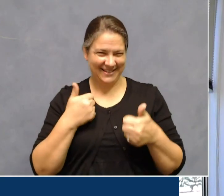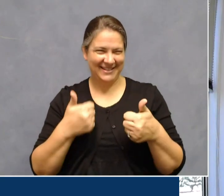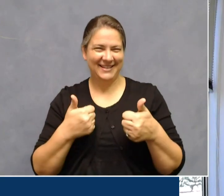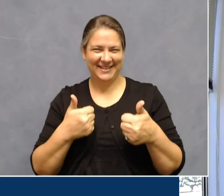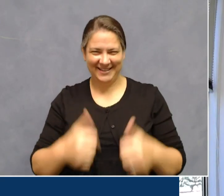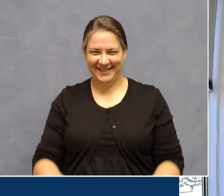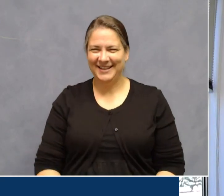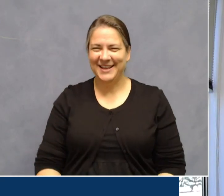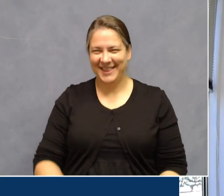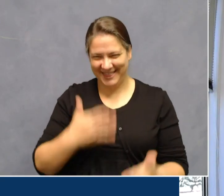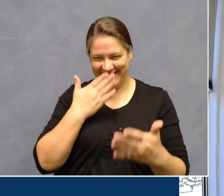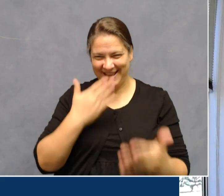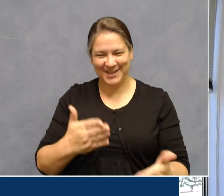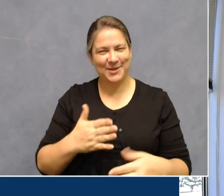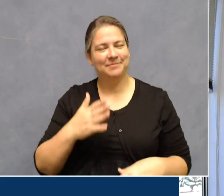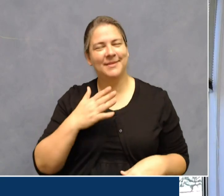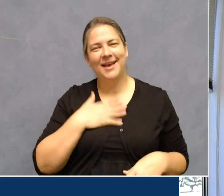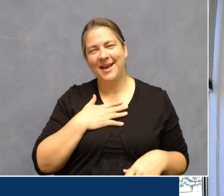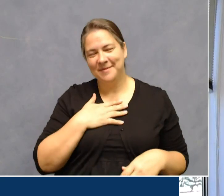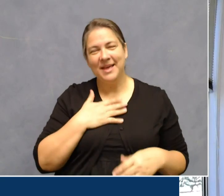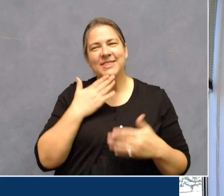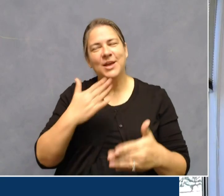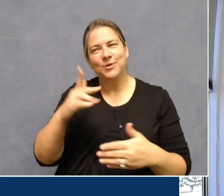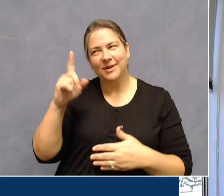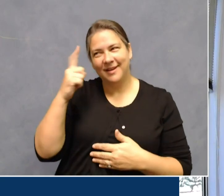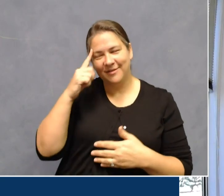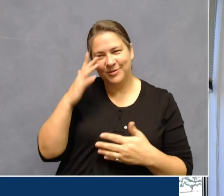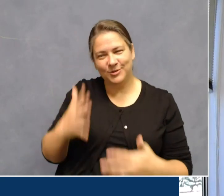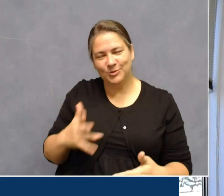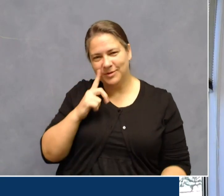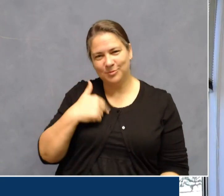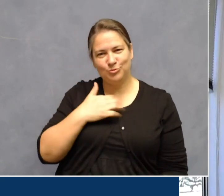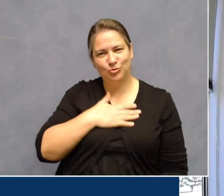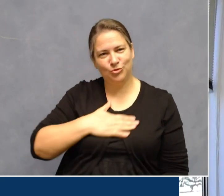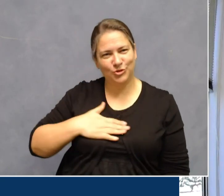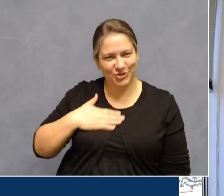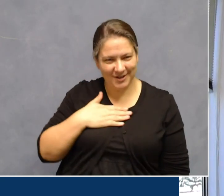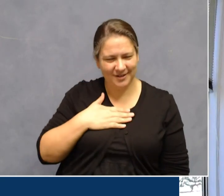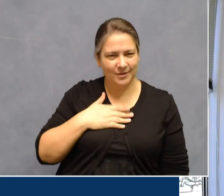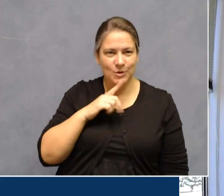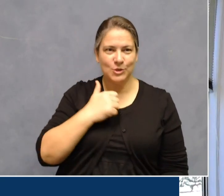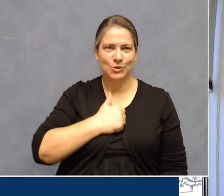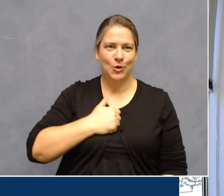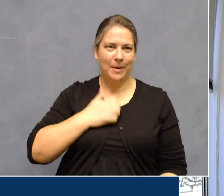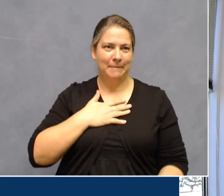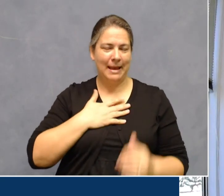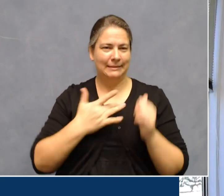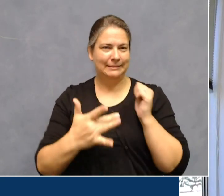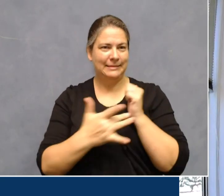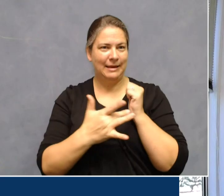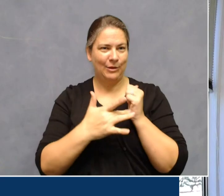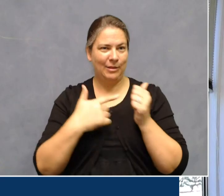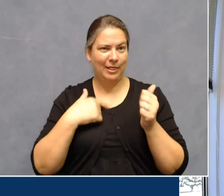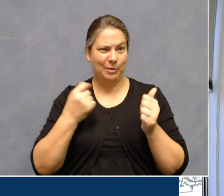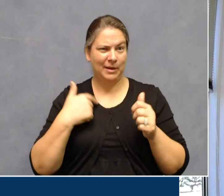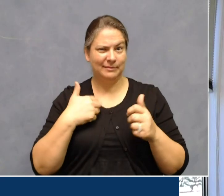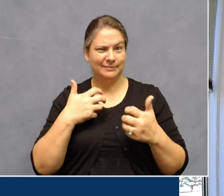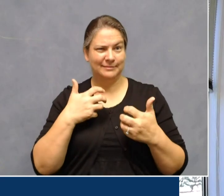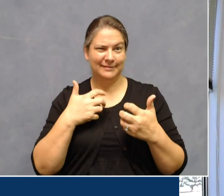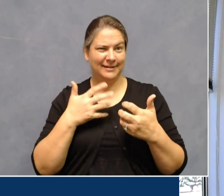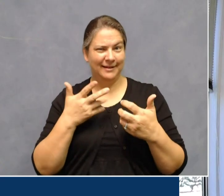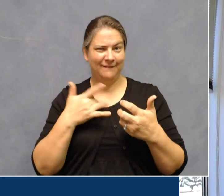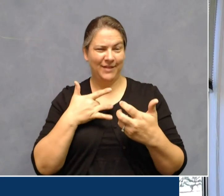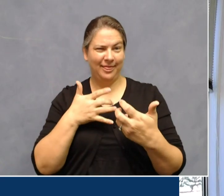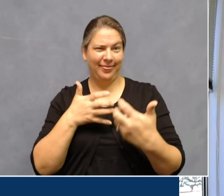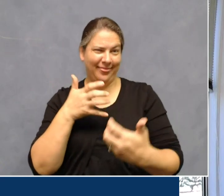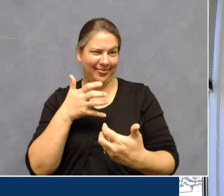Thank you. It's my bad. So thank you, Governor, very much. I appreciate it. Sorry for my little technical snafu. So I have a few things to